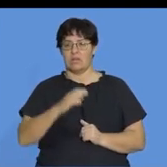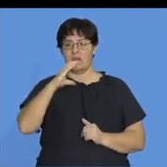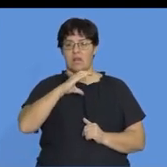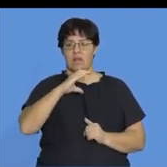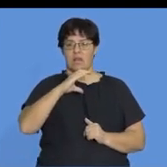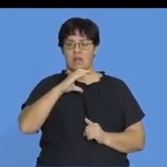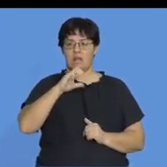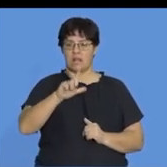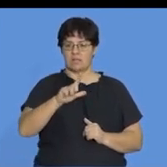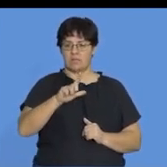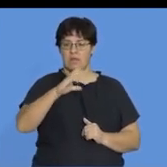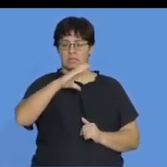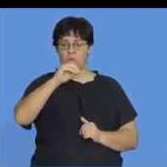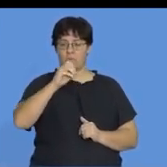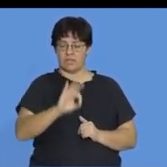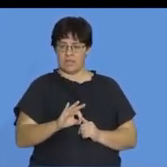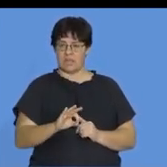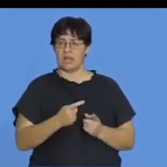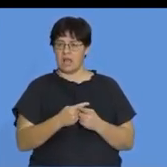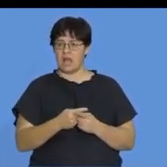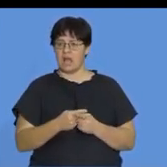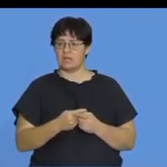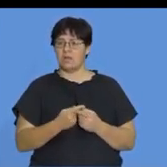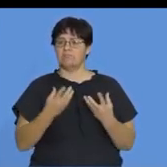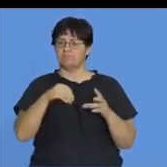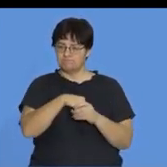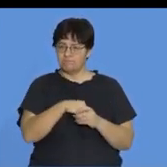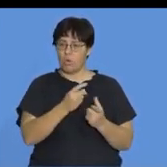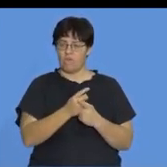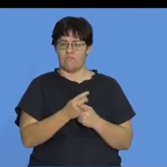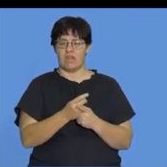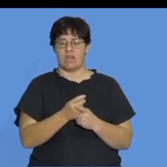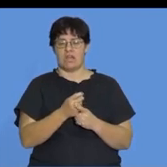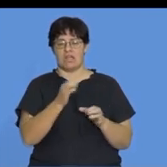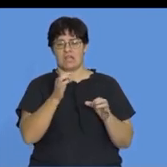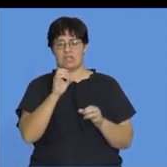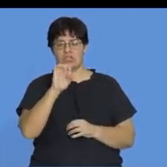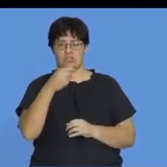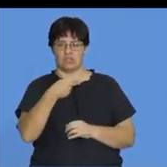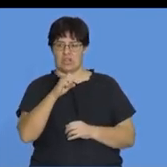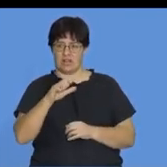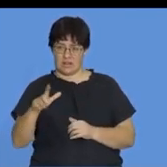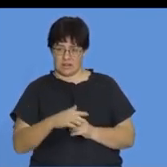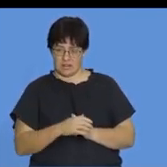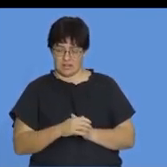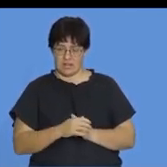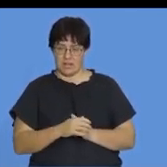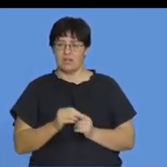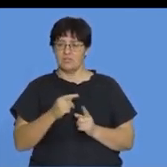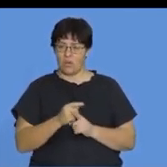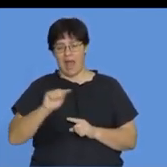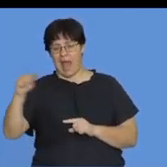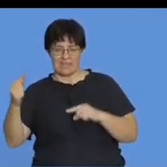carbonate is a key component of eggshells. If it says it's a component, it means it's made of, the eggshells are made of calcium carbonate